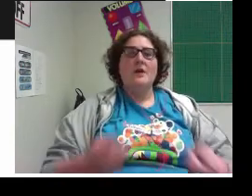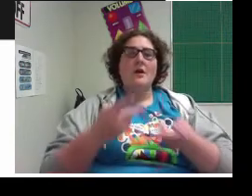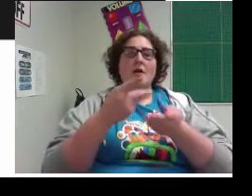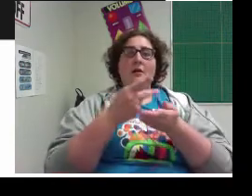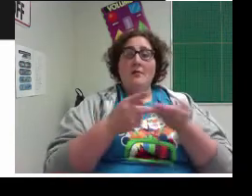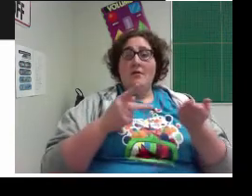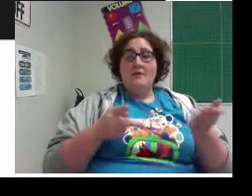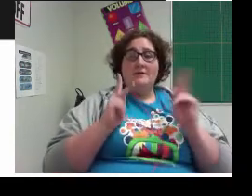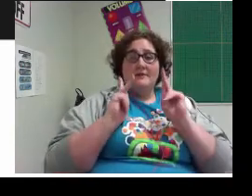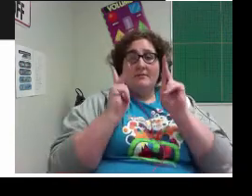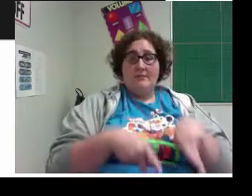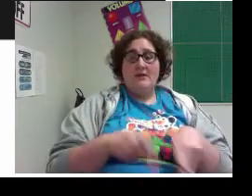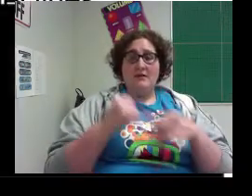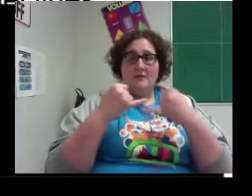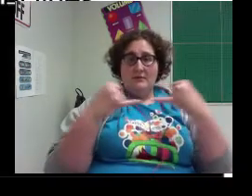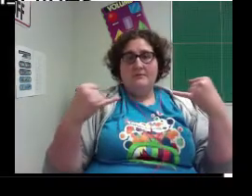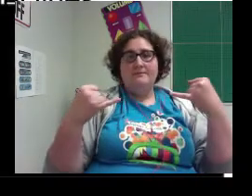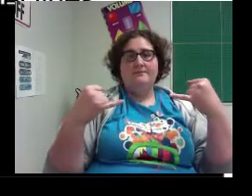Properties of parallel lines.